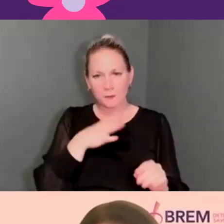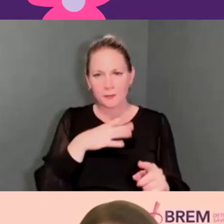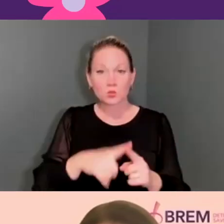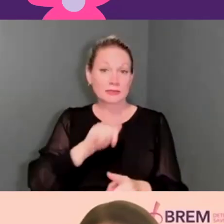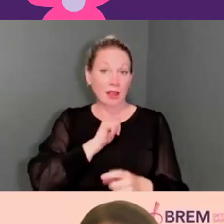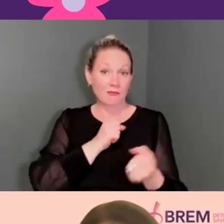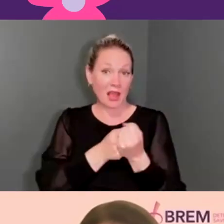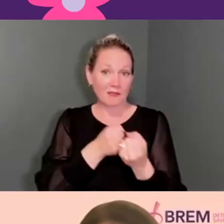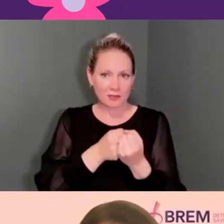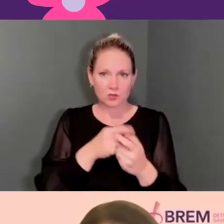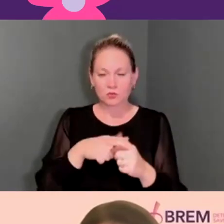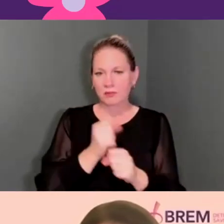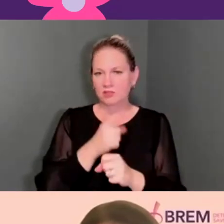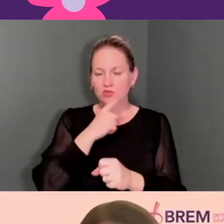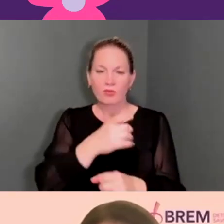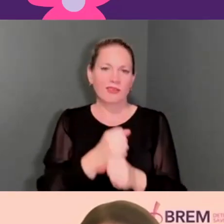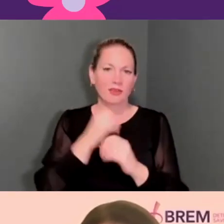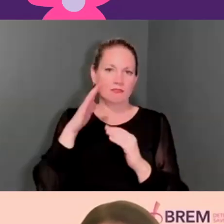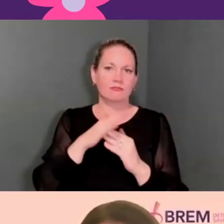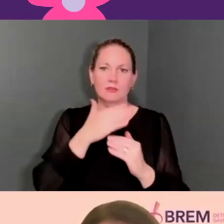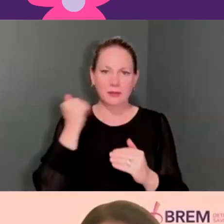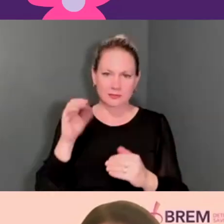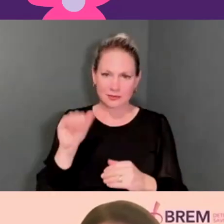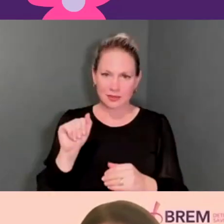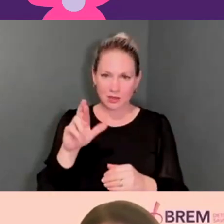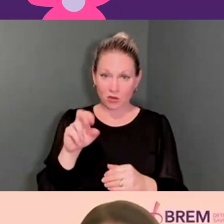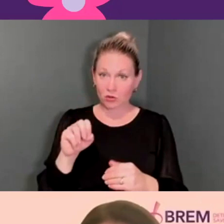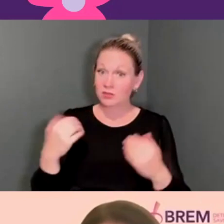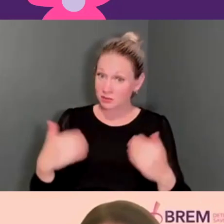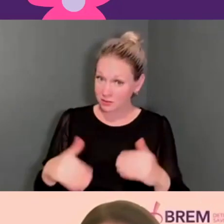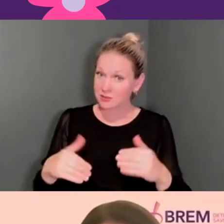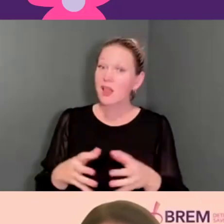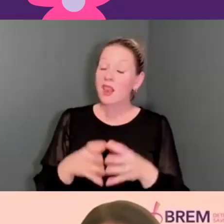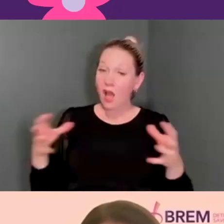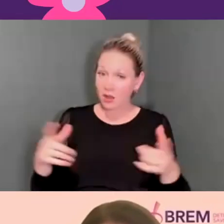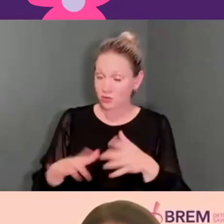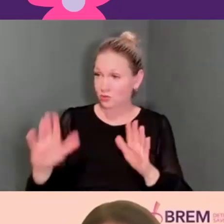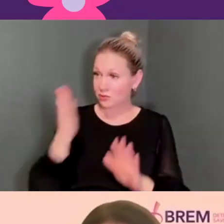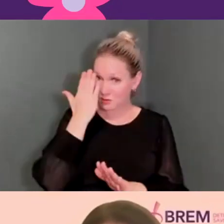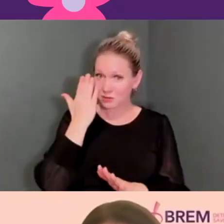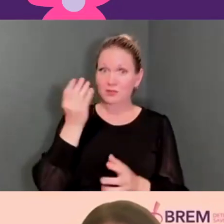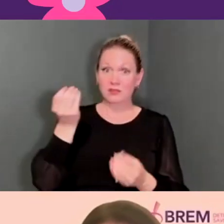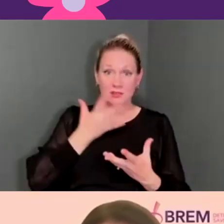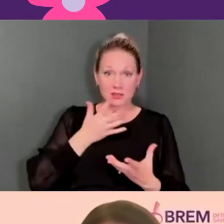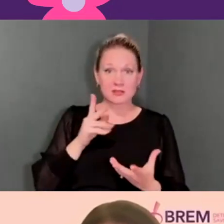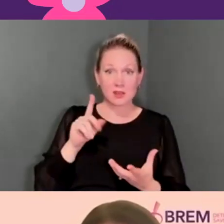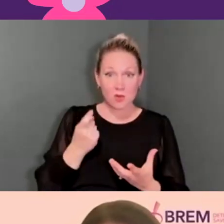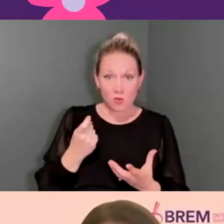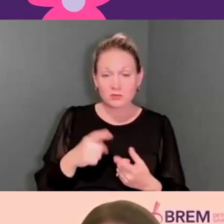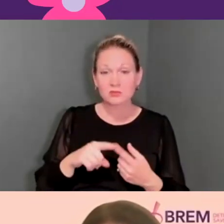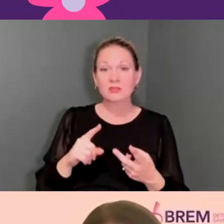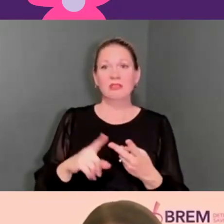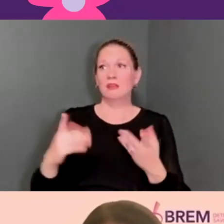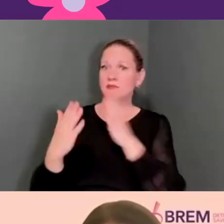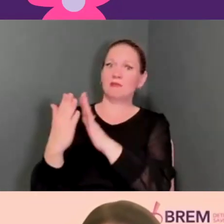in getting the care they need and deserve? It can be a lot to confront this. You're already dealing with a diagnosis, and then you have to deal with maybe a doctor who